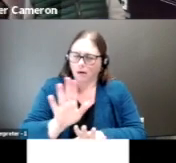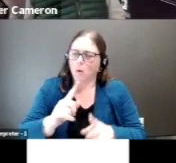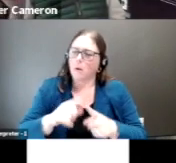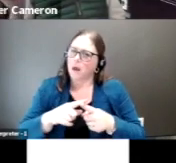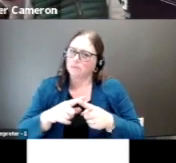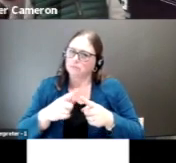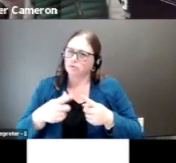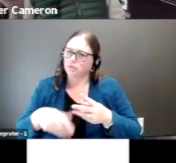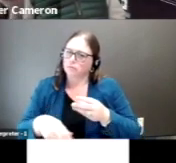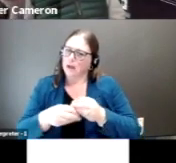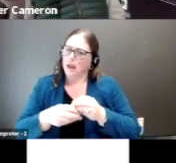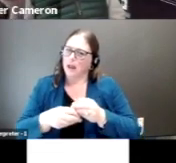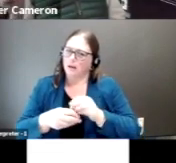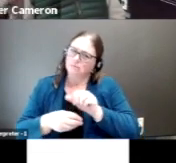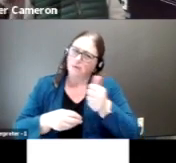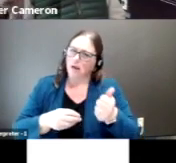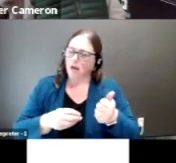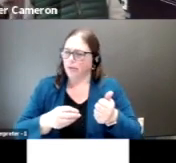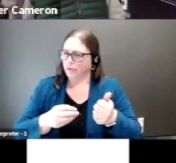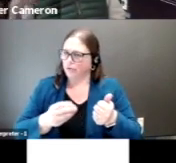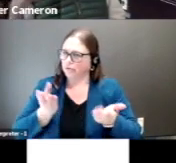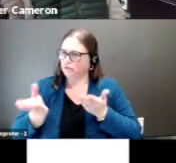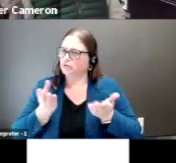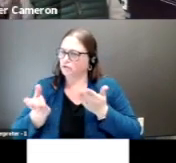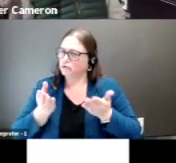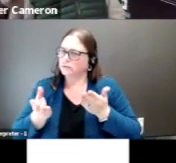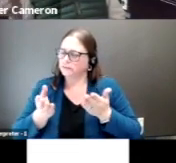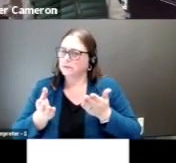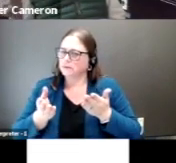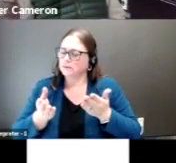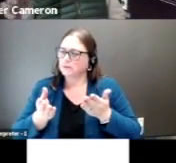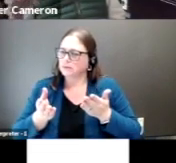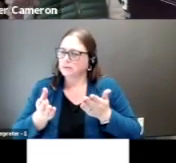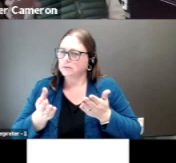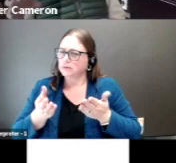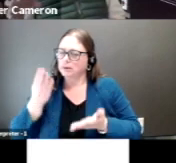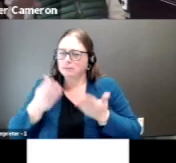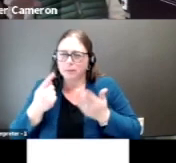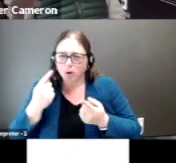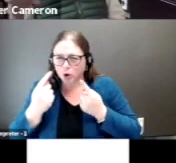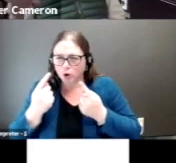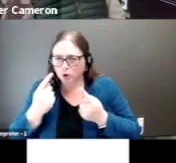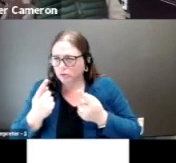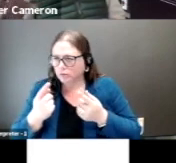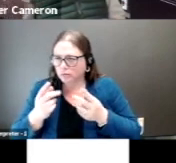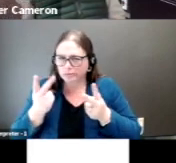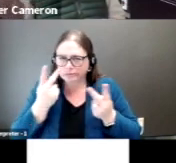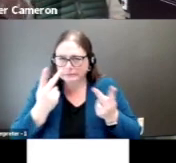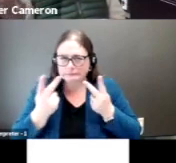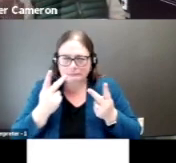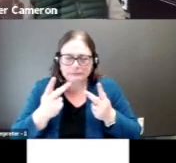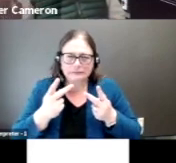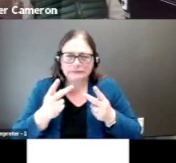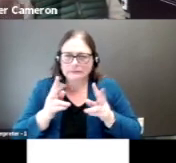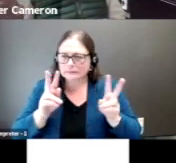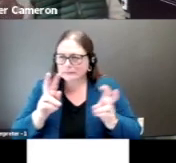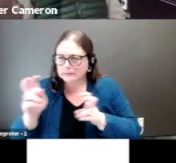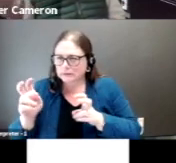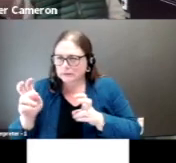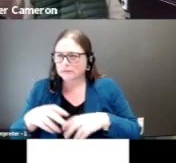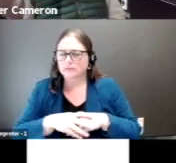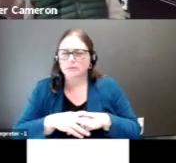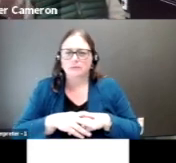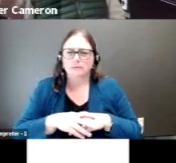upon, because there are issues, and maybe some of you have heard about units and